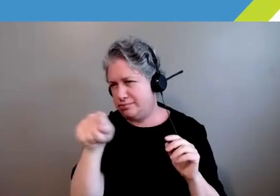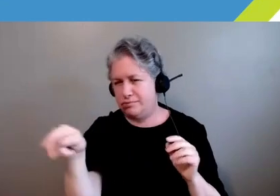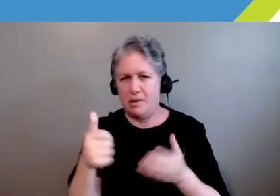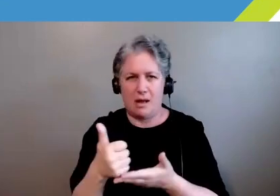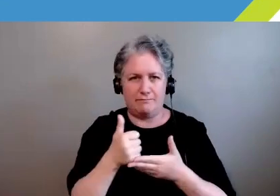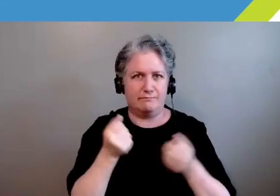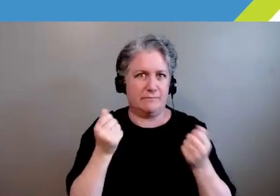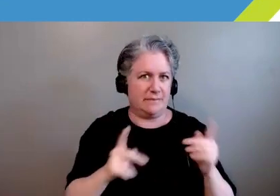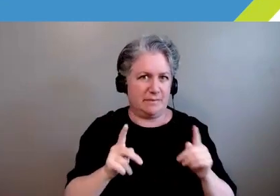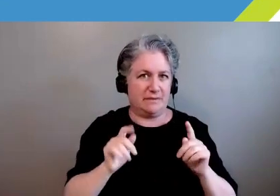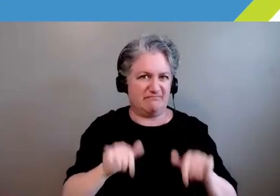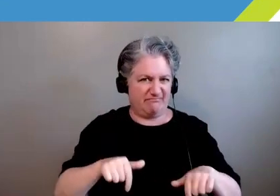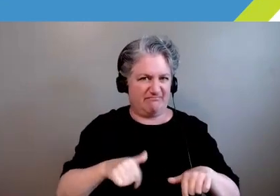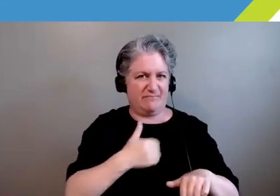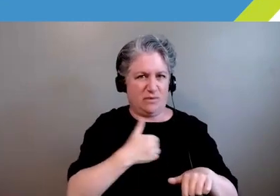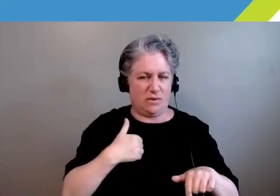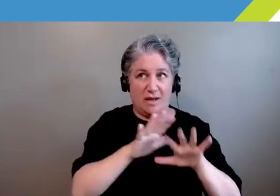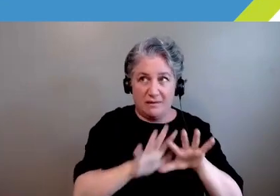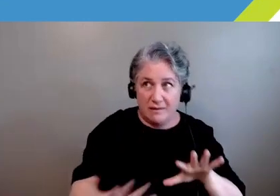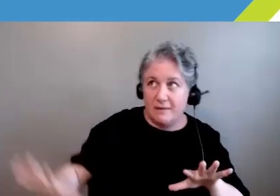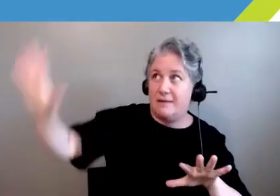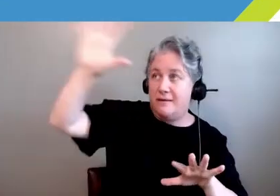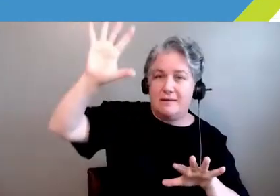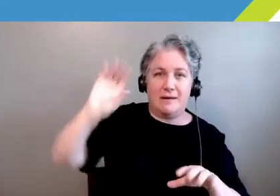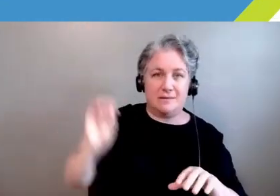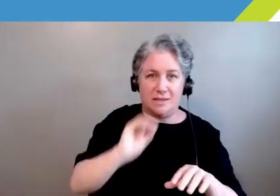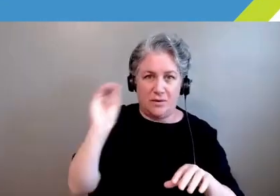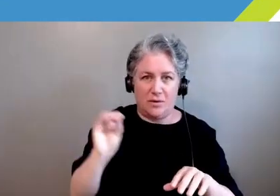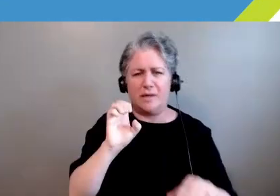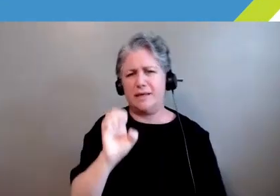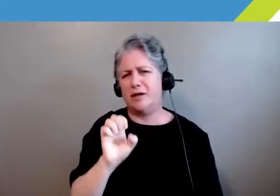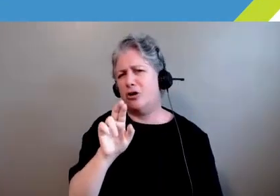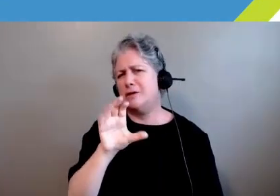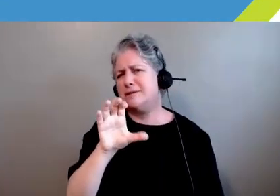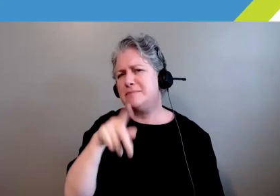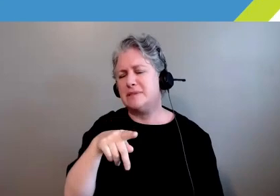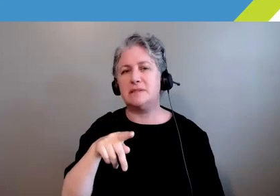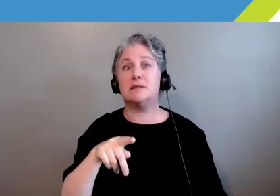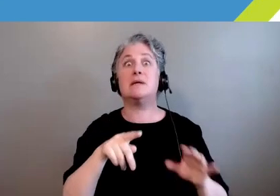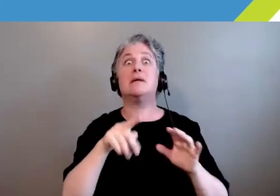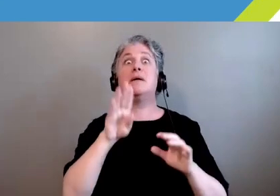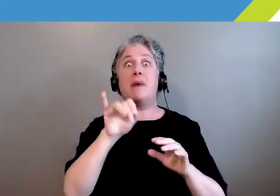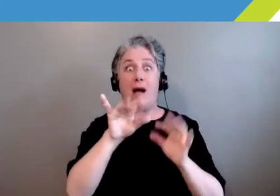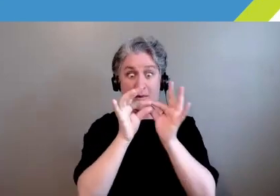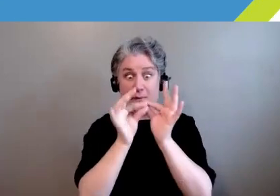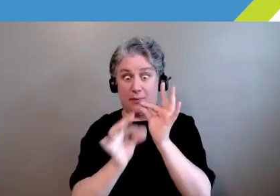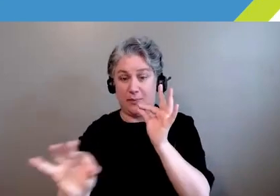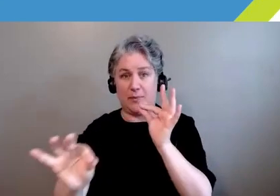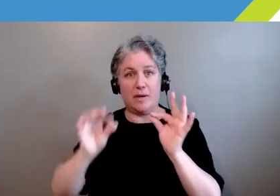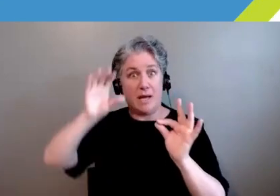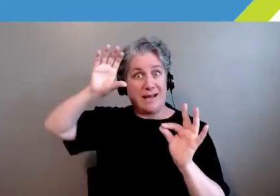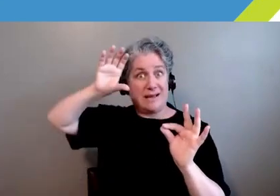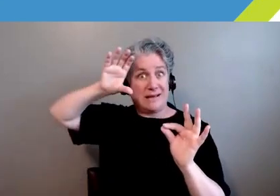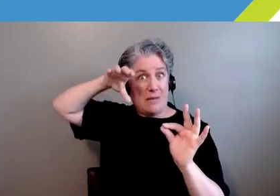in the city and the province with ERCP, where you look into the bile duct. If you look into the bile duct and you use a camera, you can